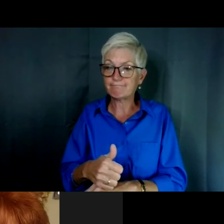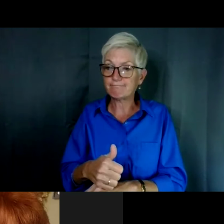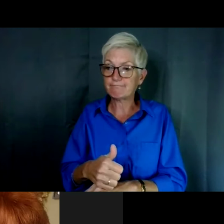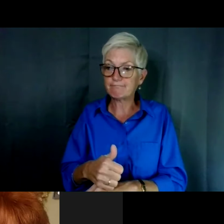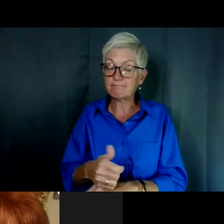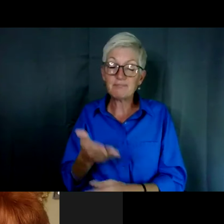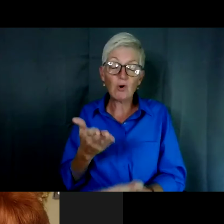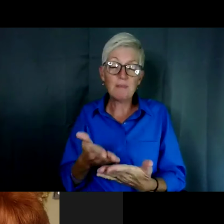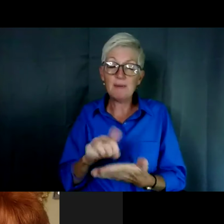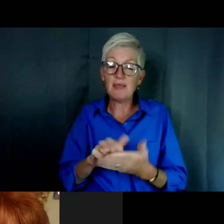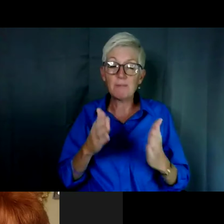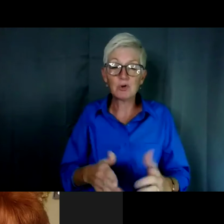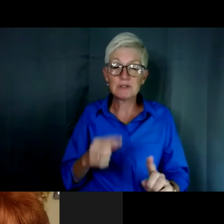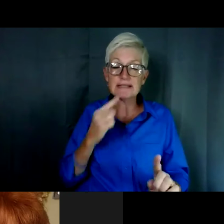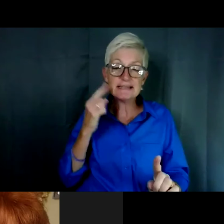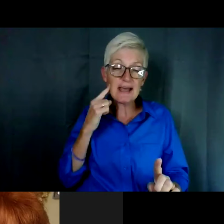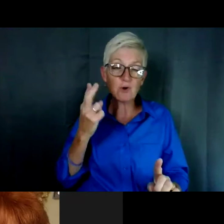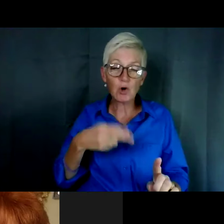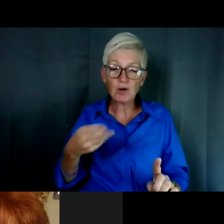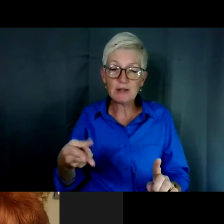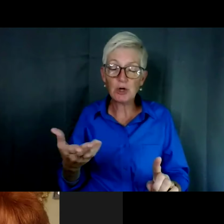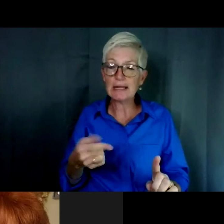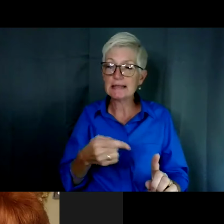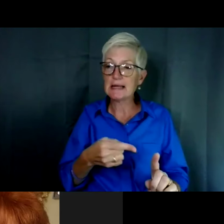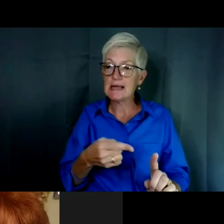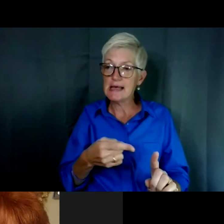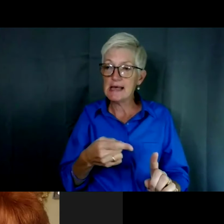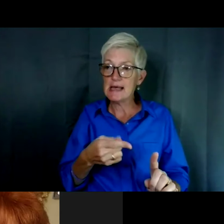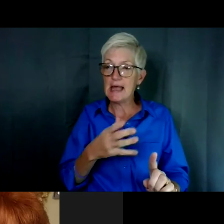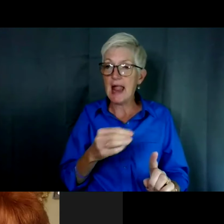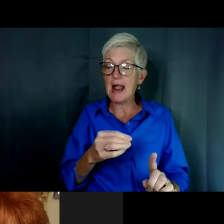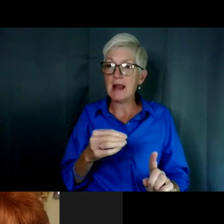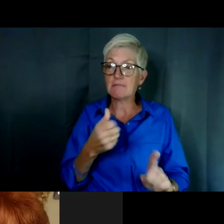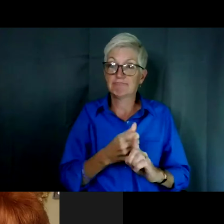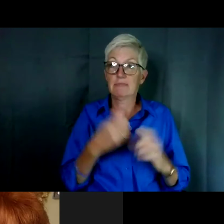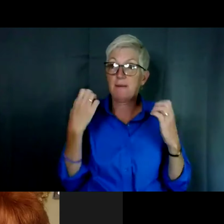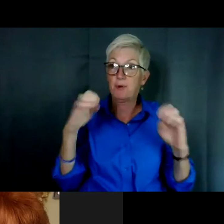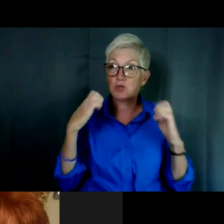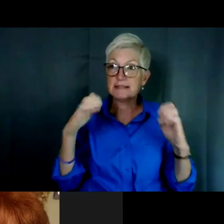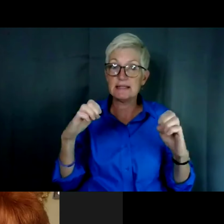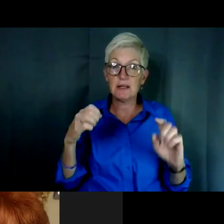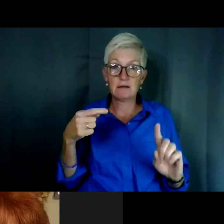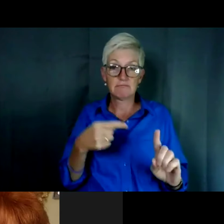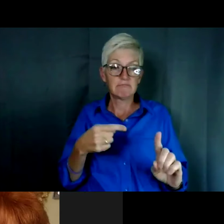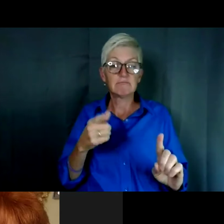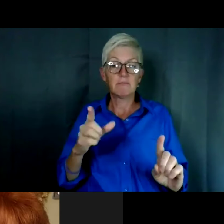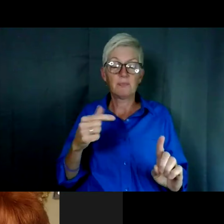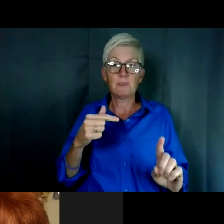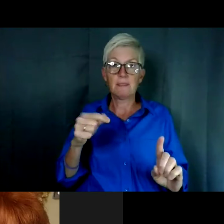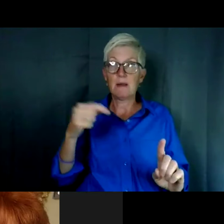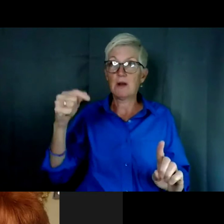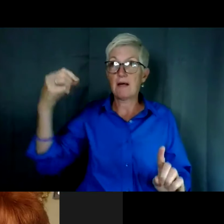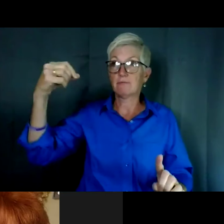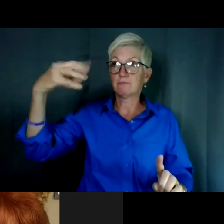deaf or hard of hearing, that, you know, and there was an emergency, that there would be lights, and